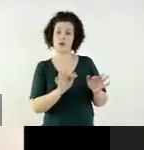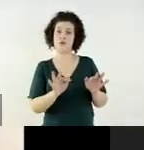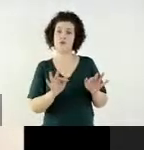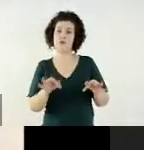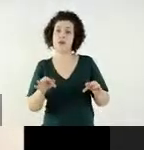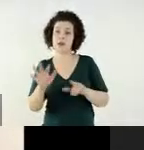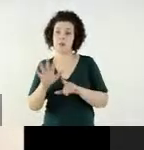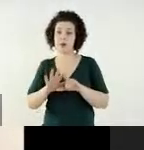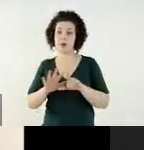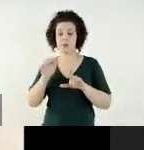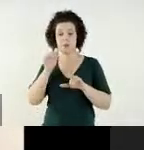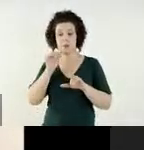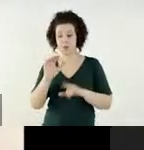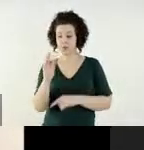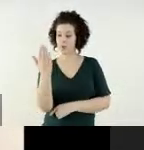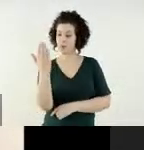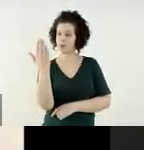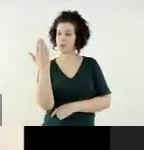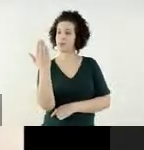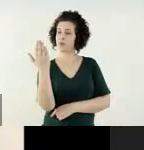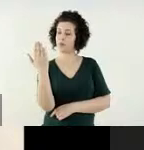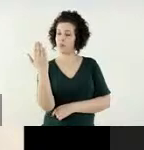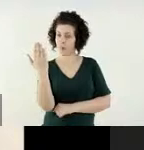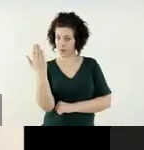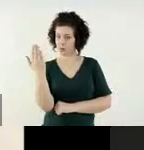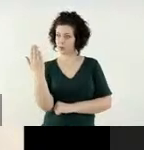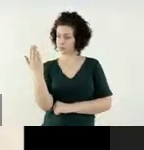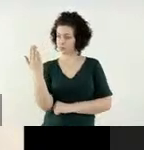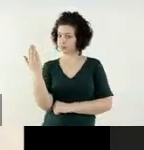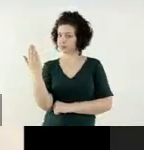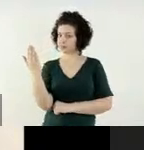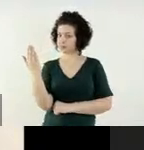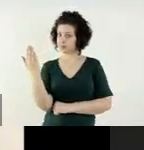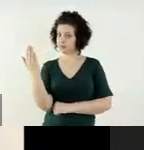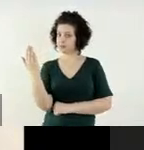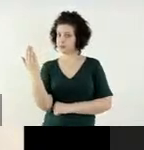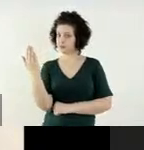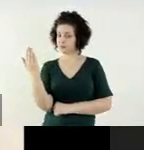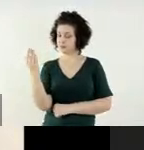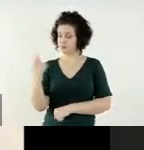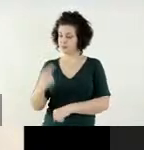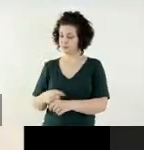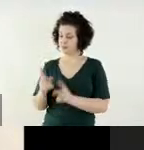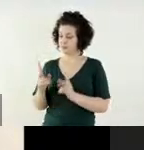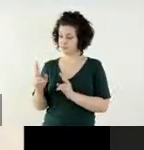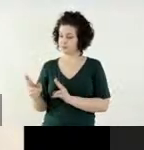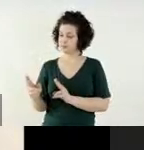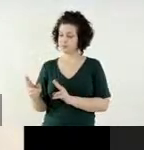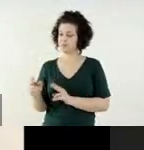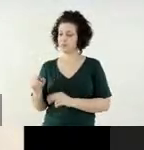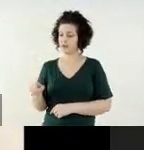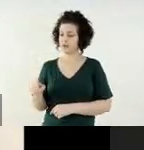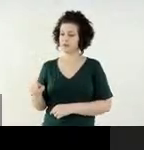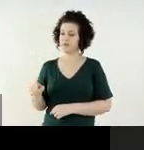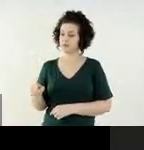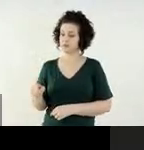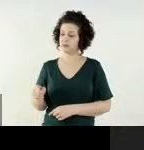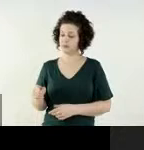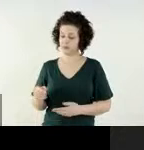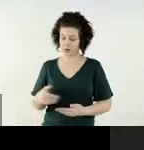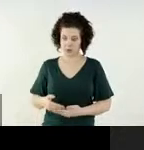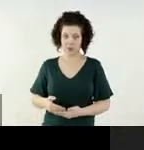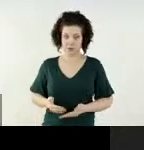of transformation, and that the next book could begin sort of with that similar gesture if taken from another perspective.